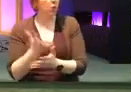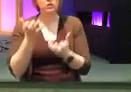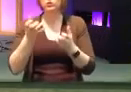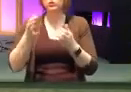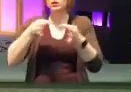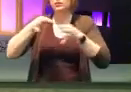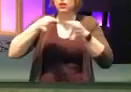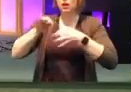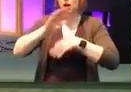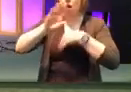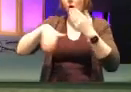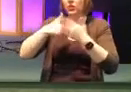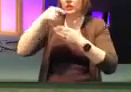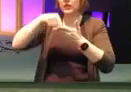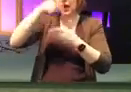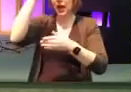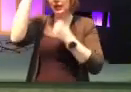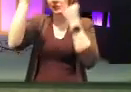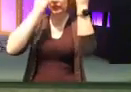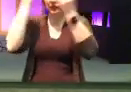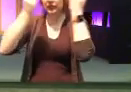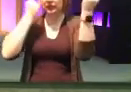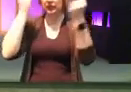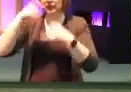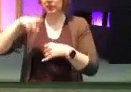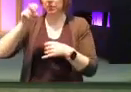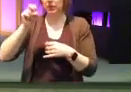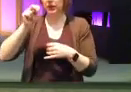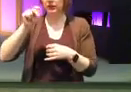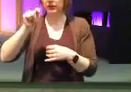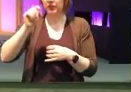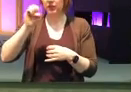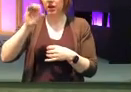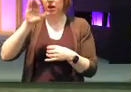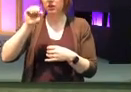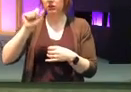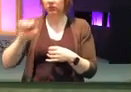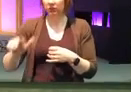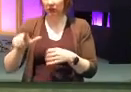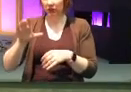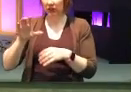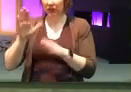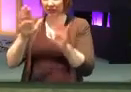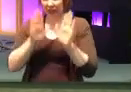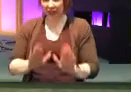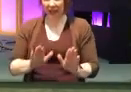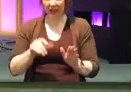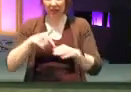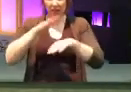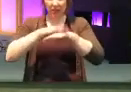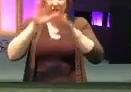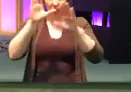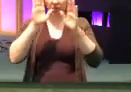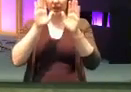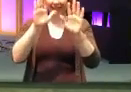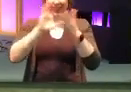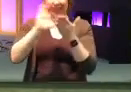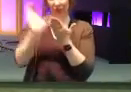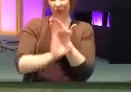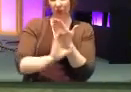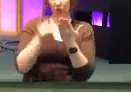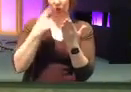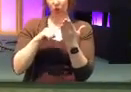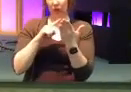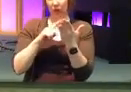what this whole idea of Pentecost means. Pentecost Sunday is actually the Sunday on the church calendar that we commemorate and